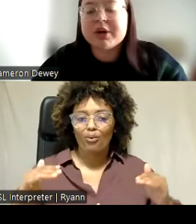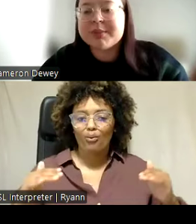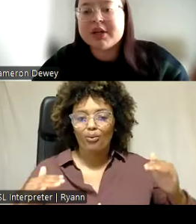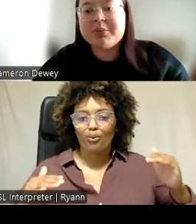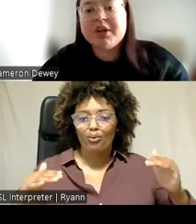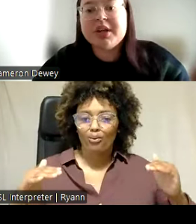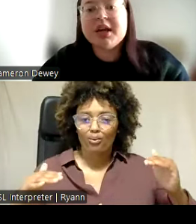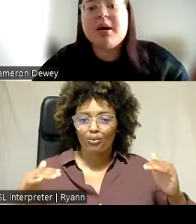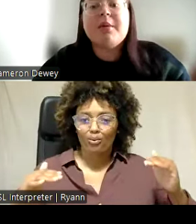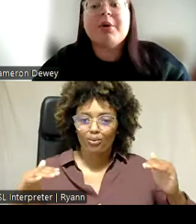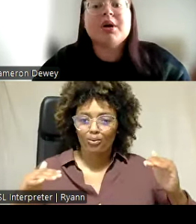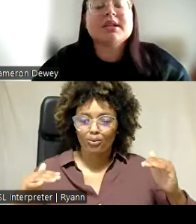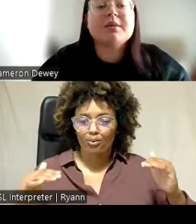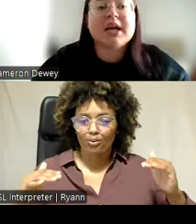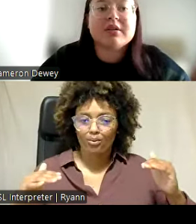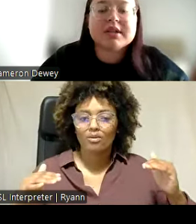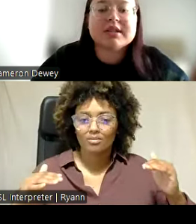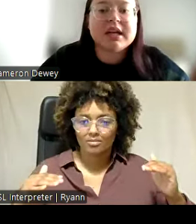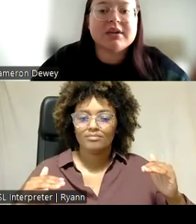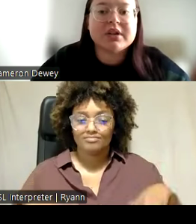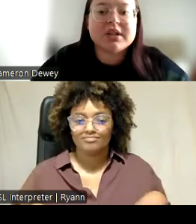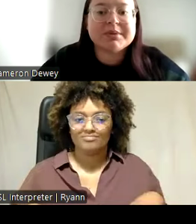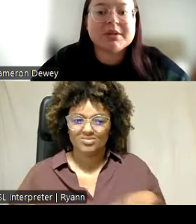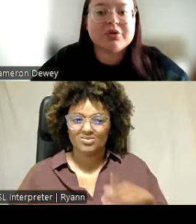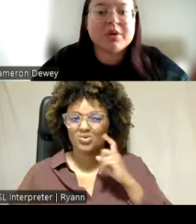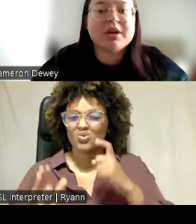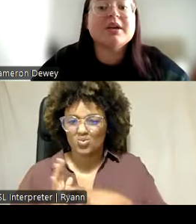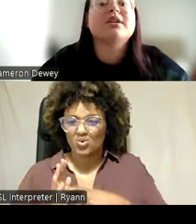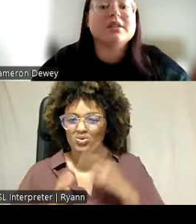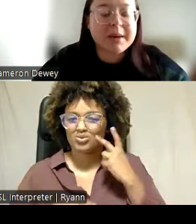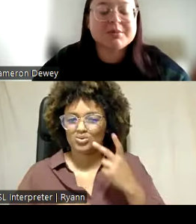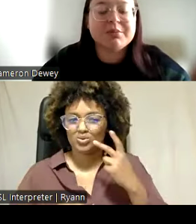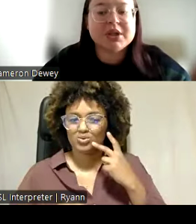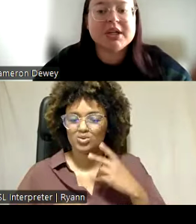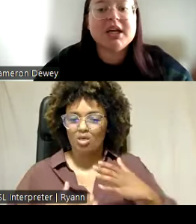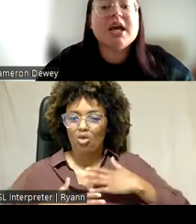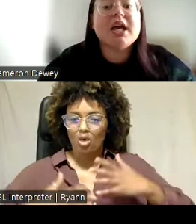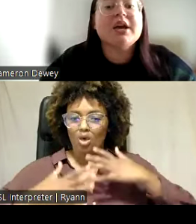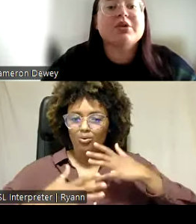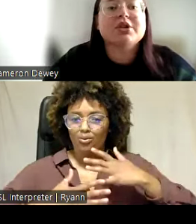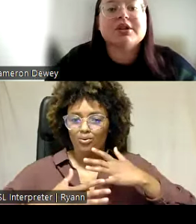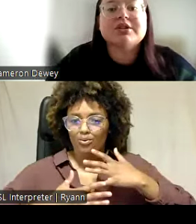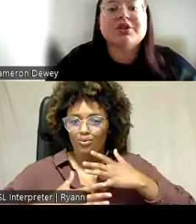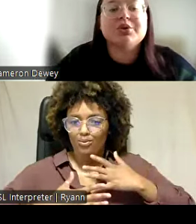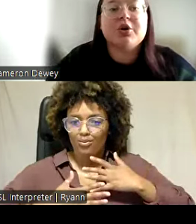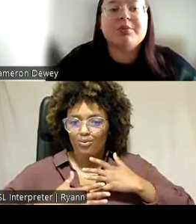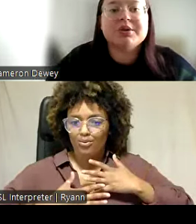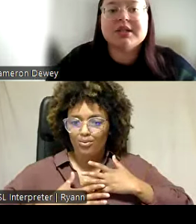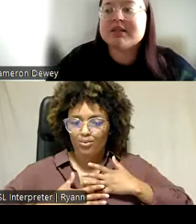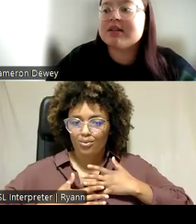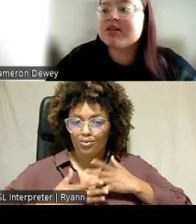to a point where it's barely breathing. But once it comes out of this state of collapsed mobility, it returns